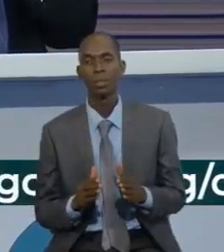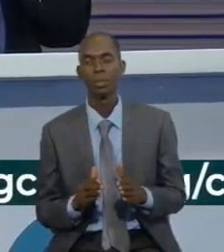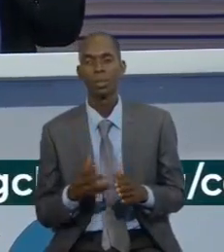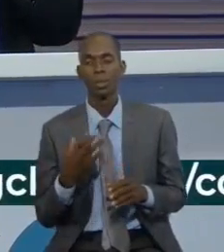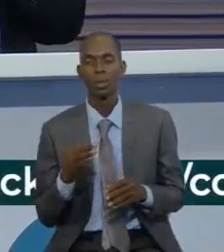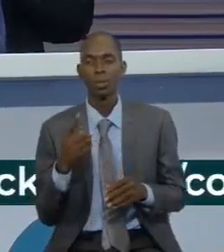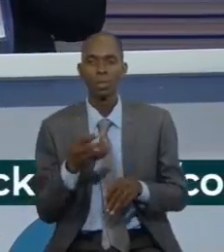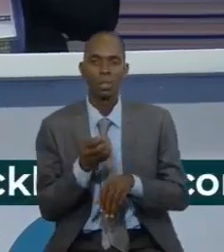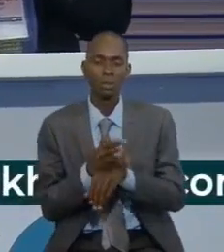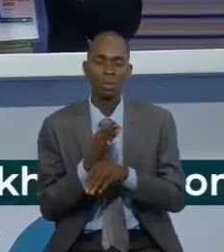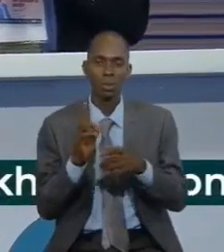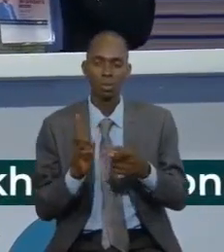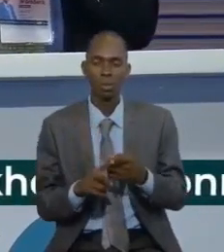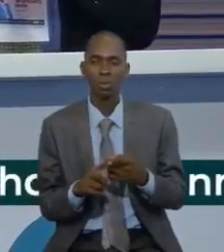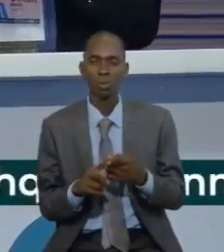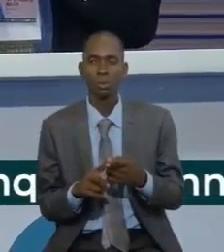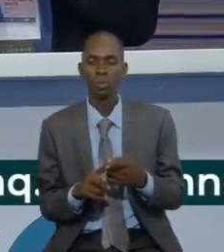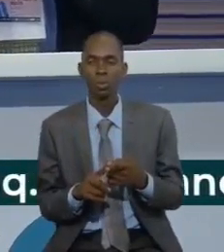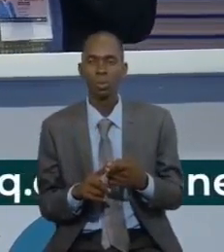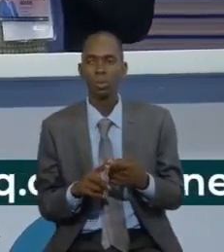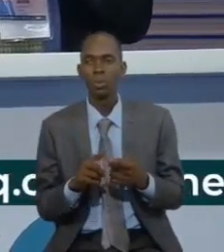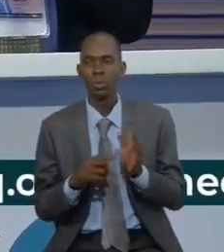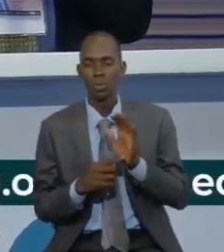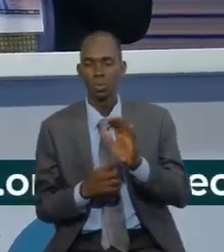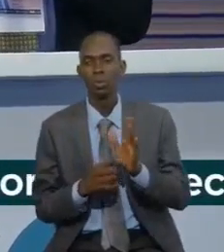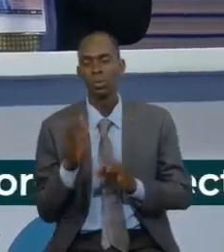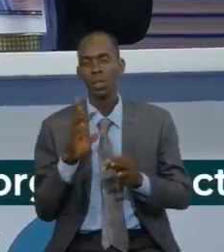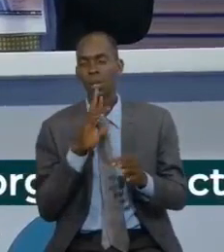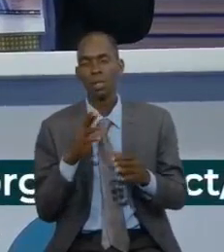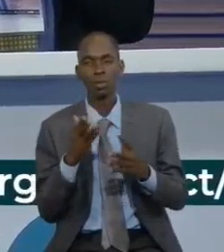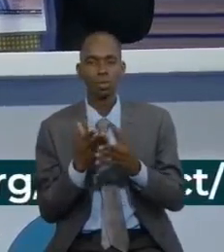you signify by waving your hand at me?